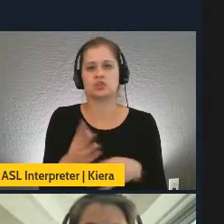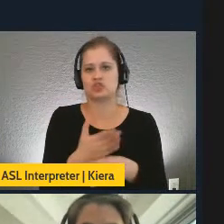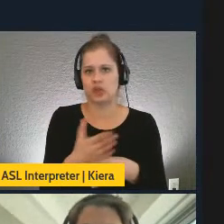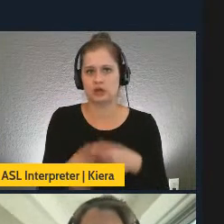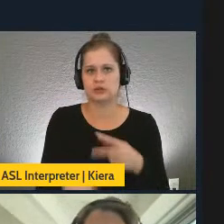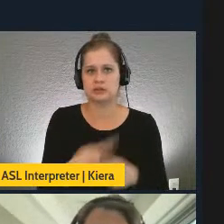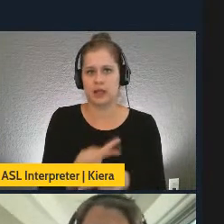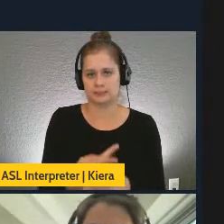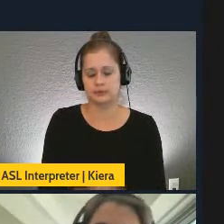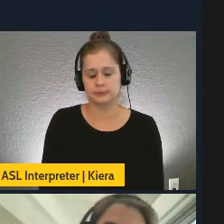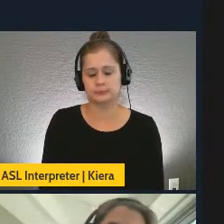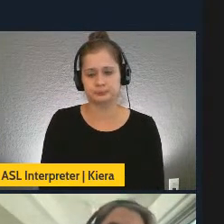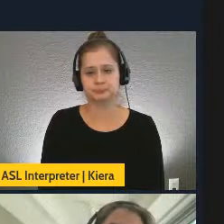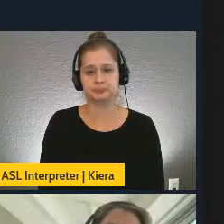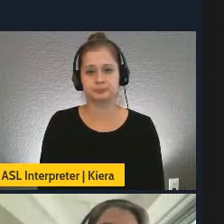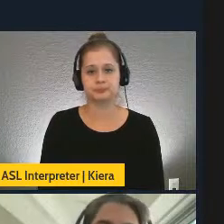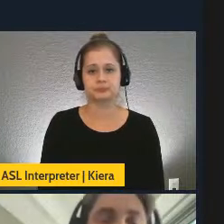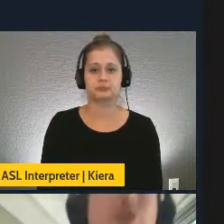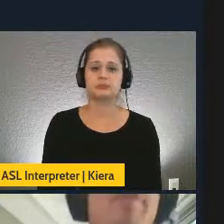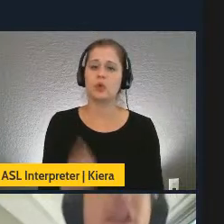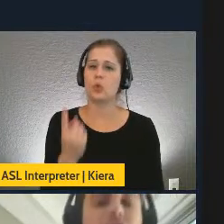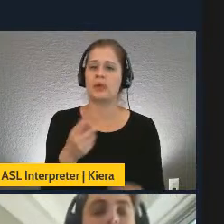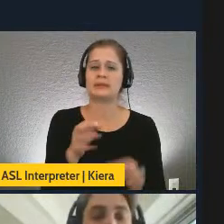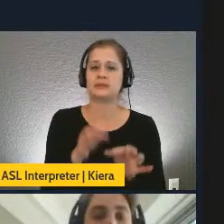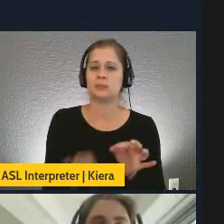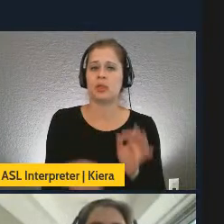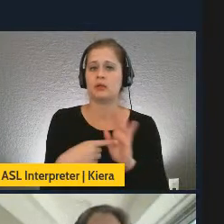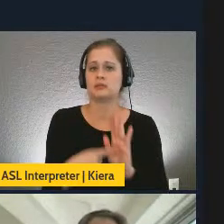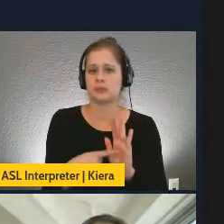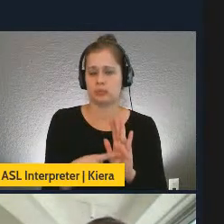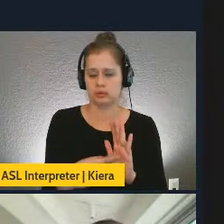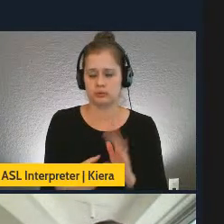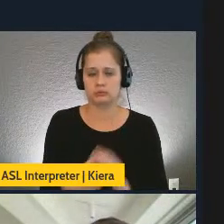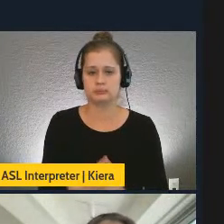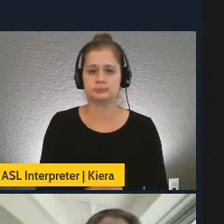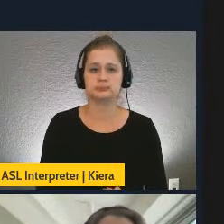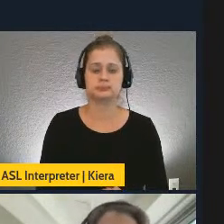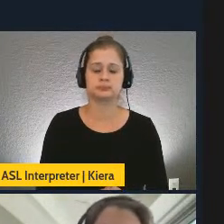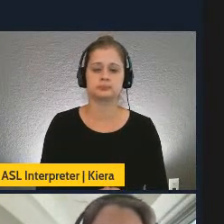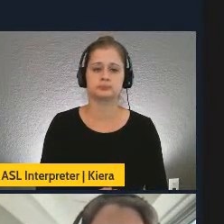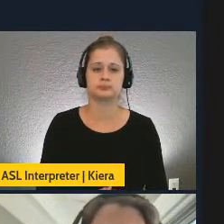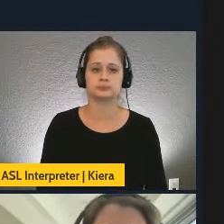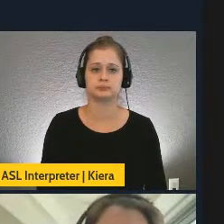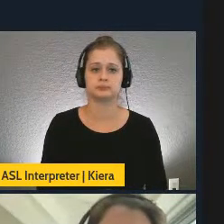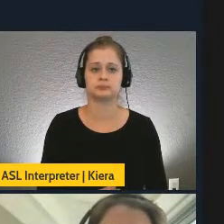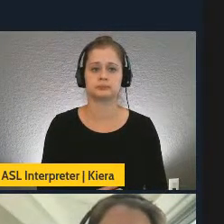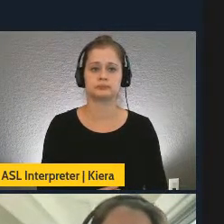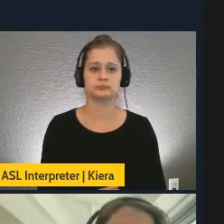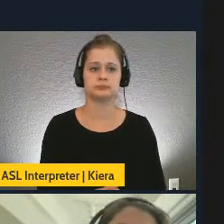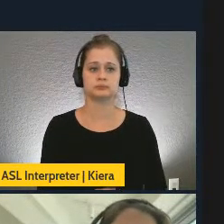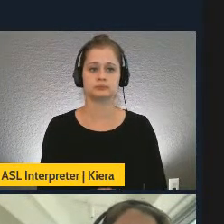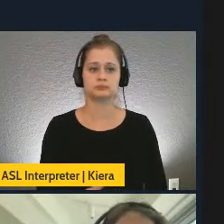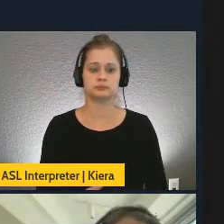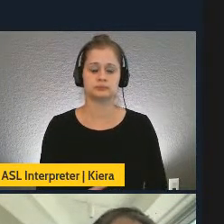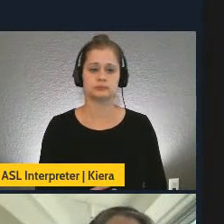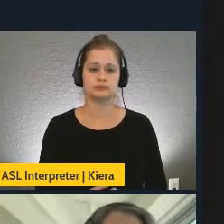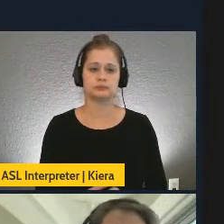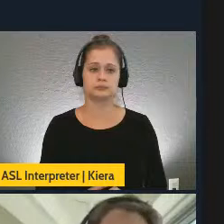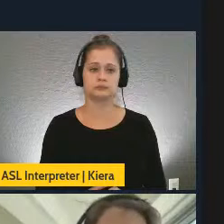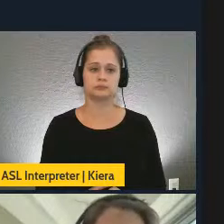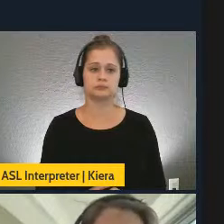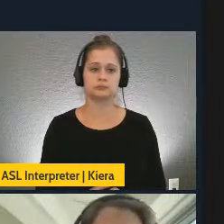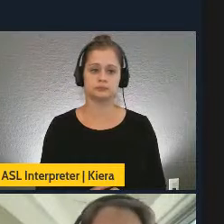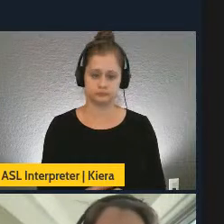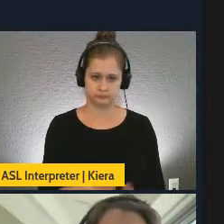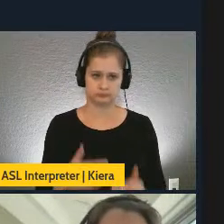So yeah, I do have a simple example to sort of illustrate the idea. So yeah, you can there's a